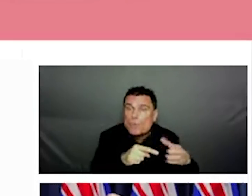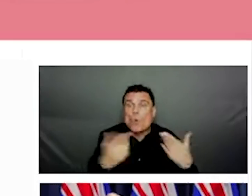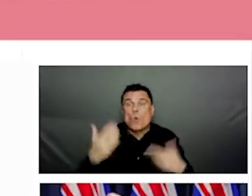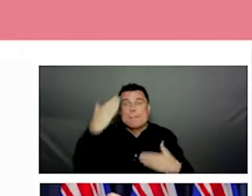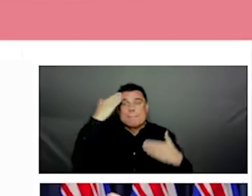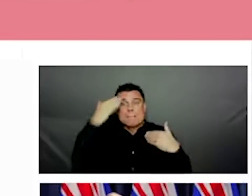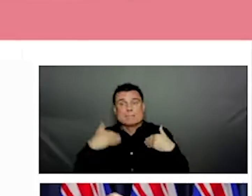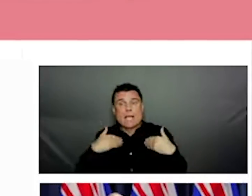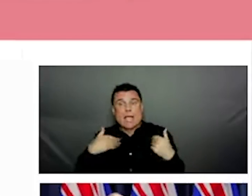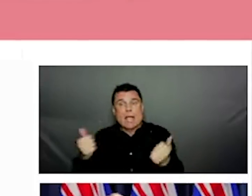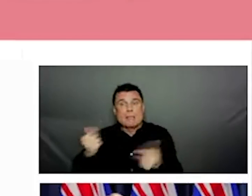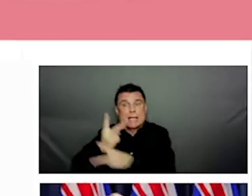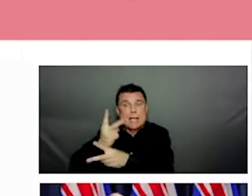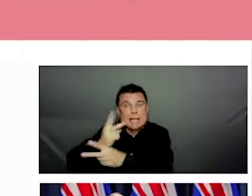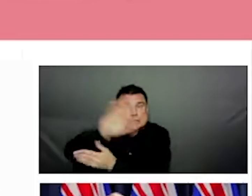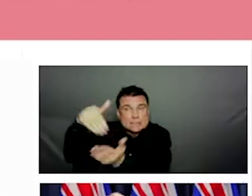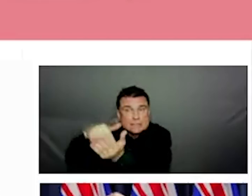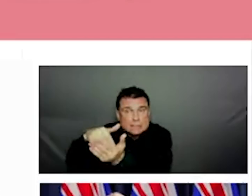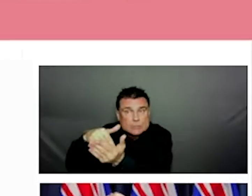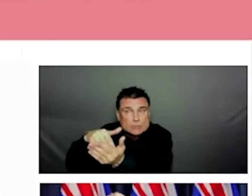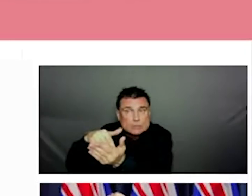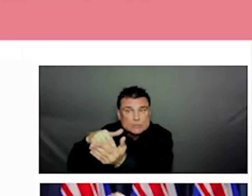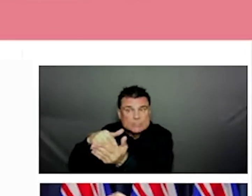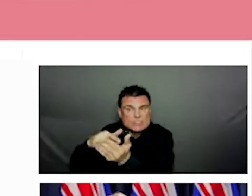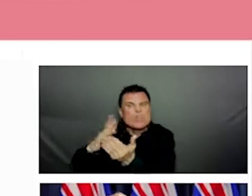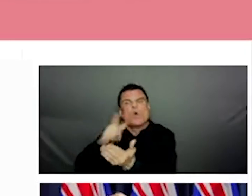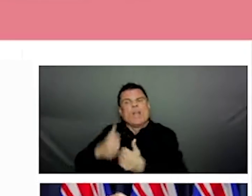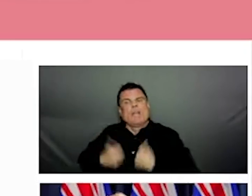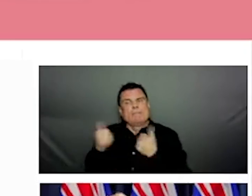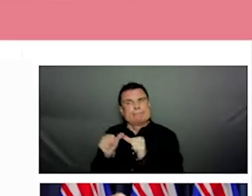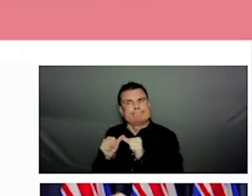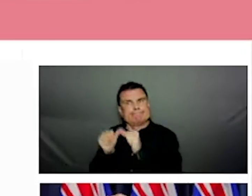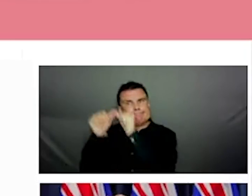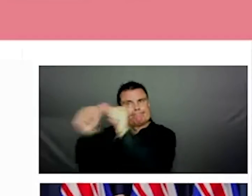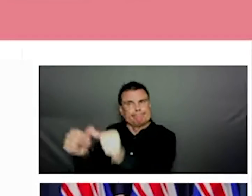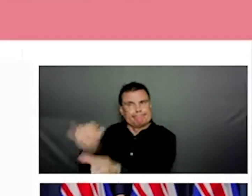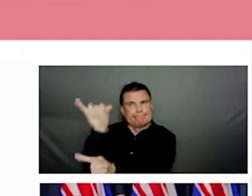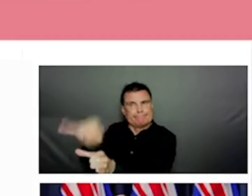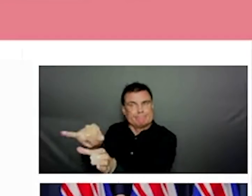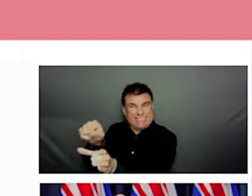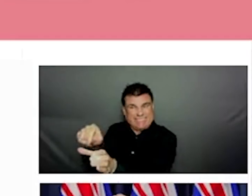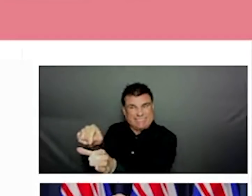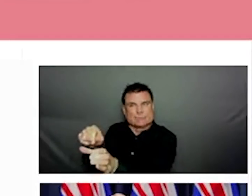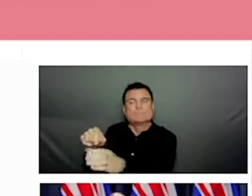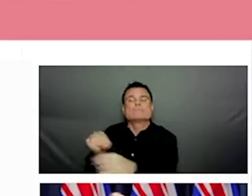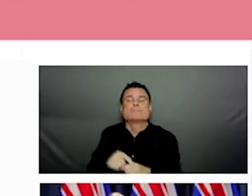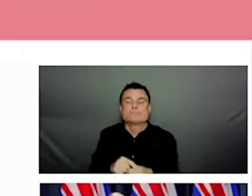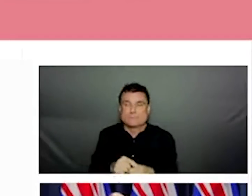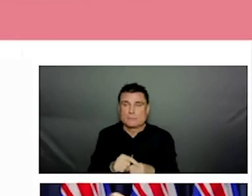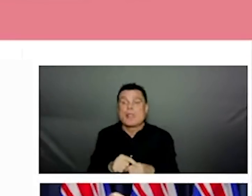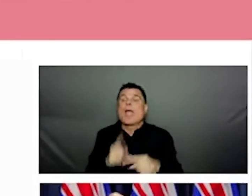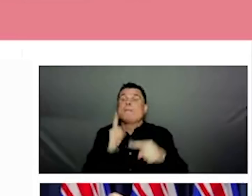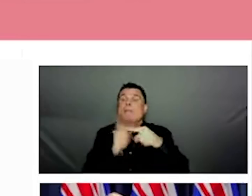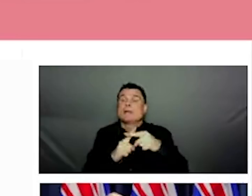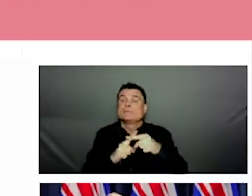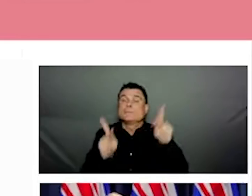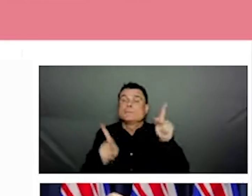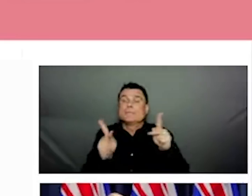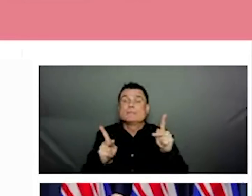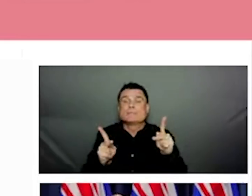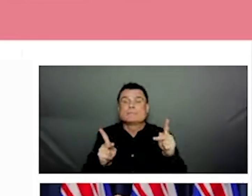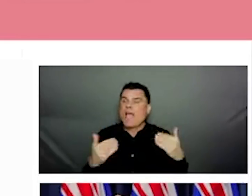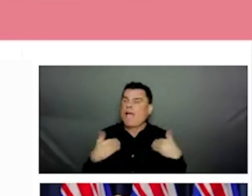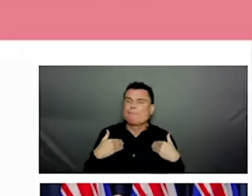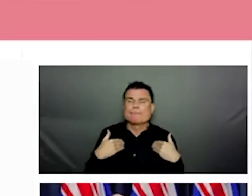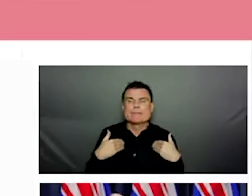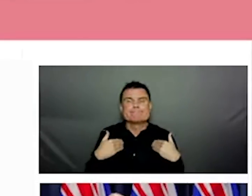also looking at how we can identify people who have home care and home support, and making sure both recipients and staff who work